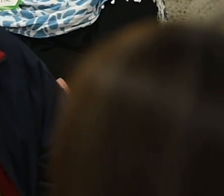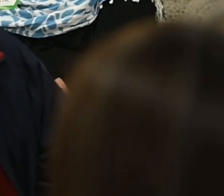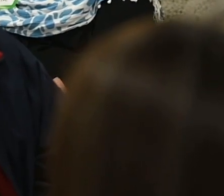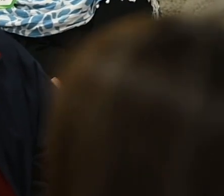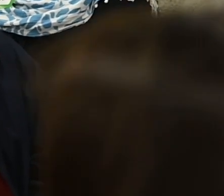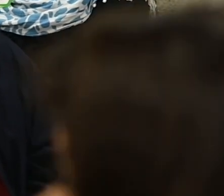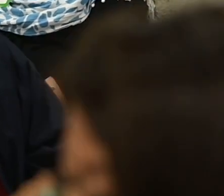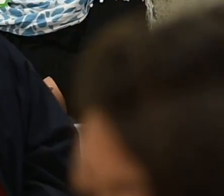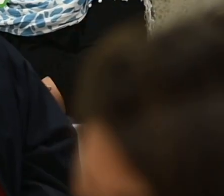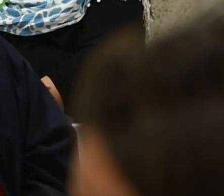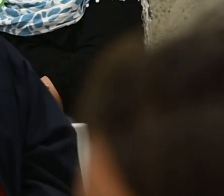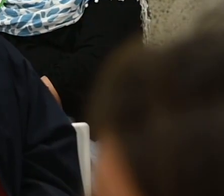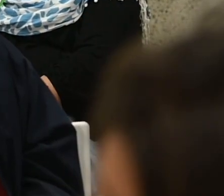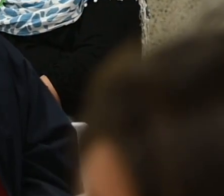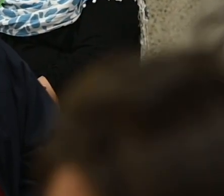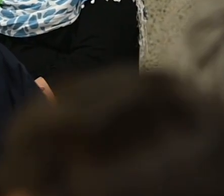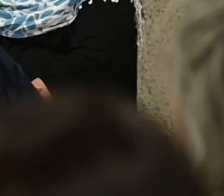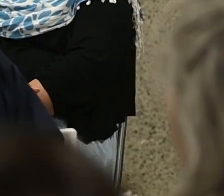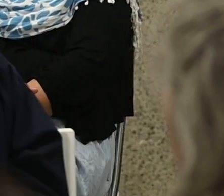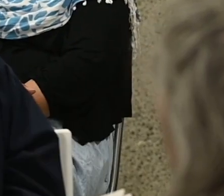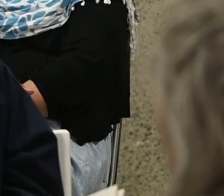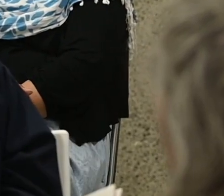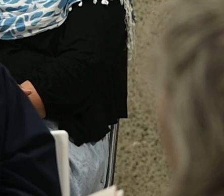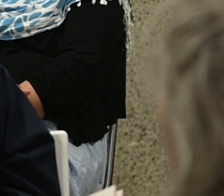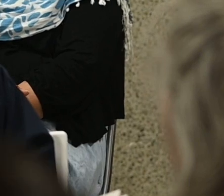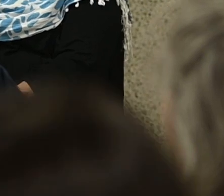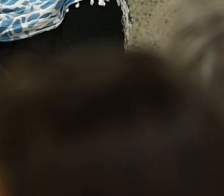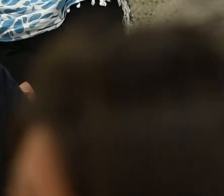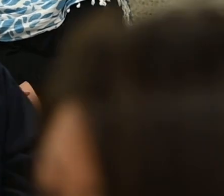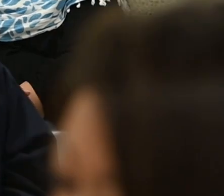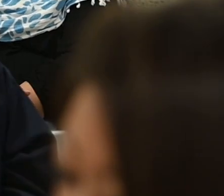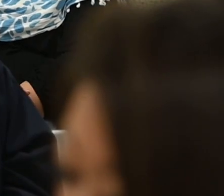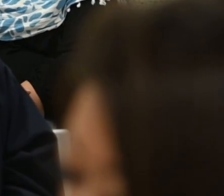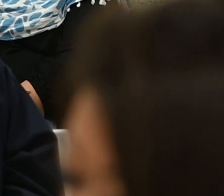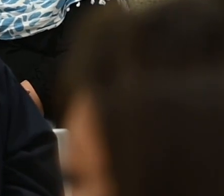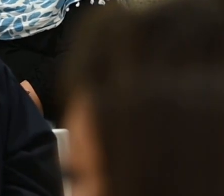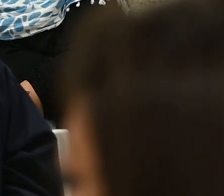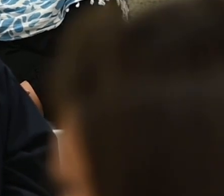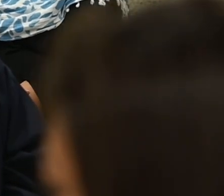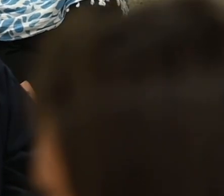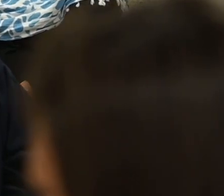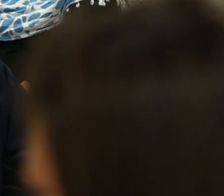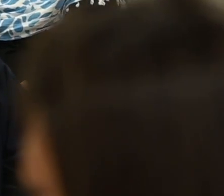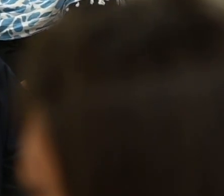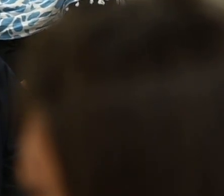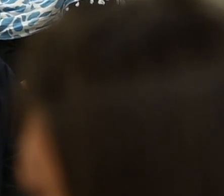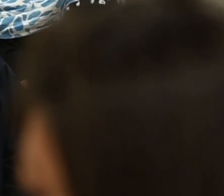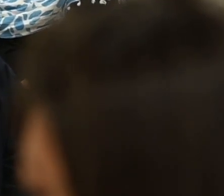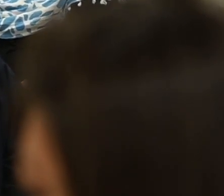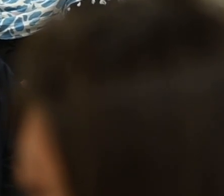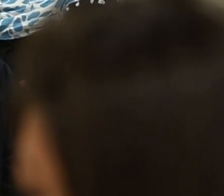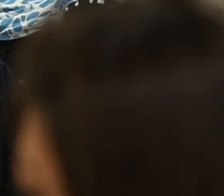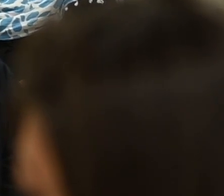as a matter of just coaching an individual. I'm trying to create sacred hospitality spaces. So we